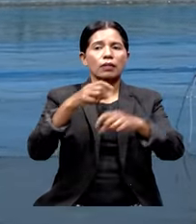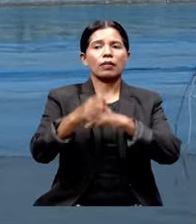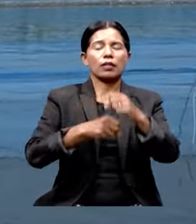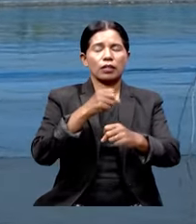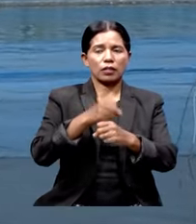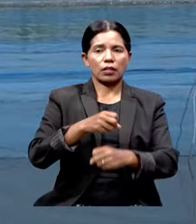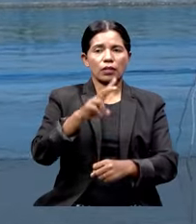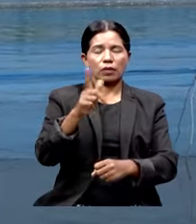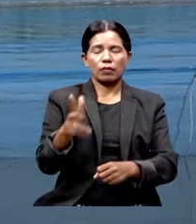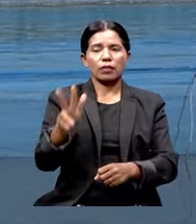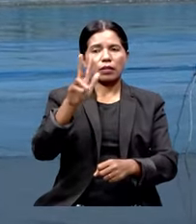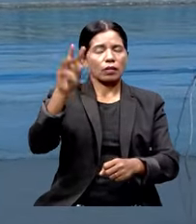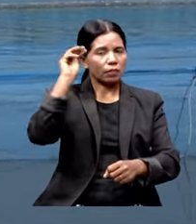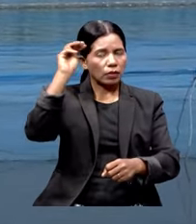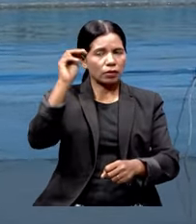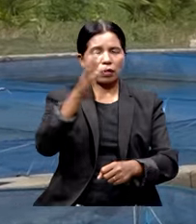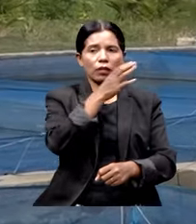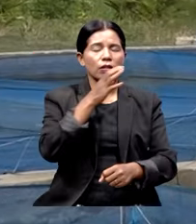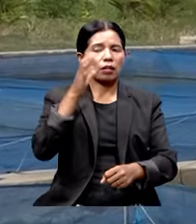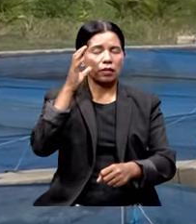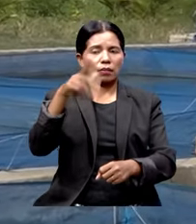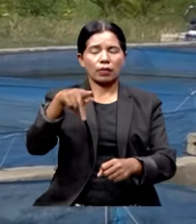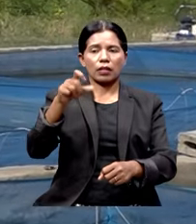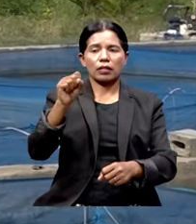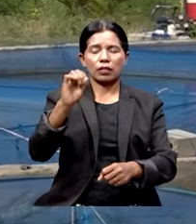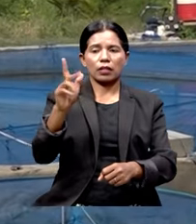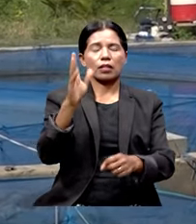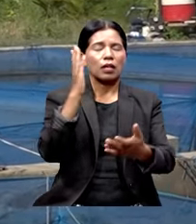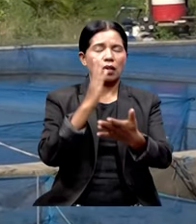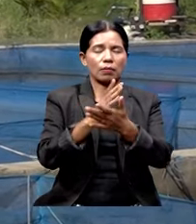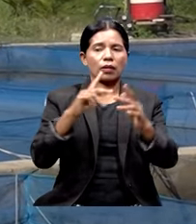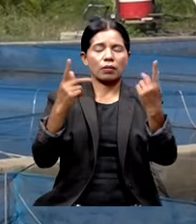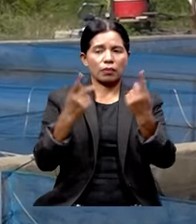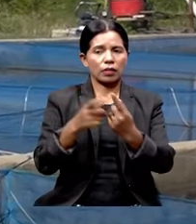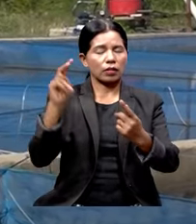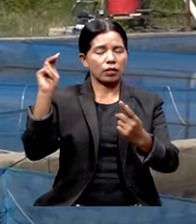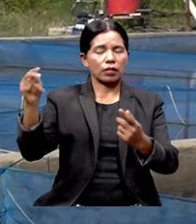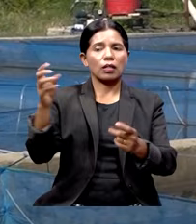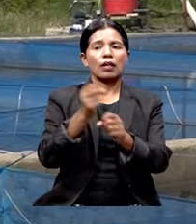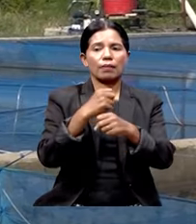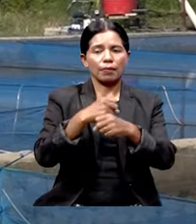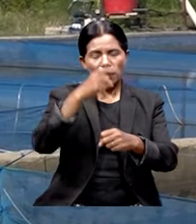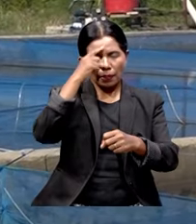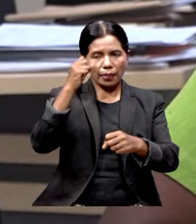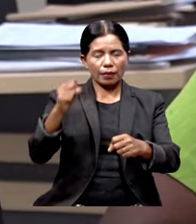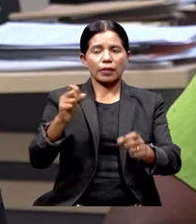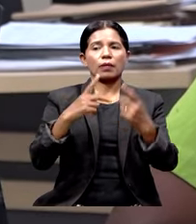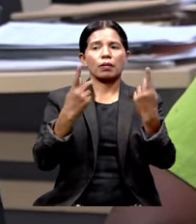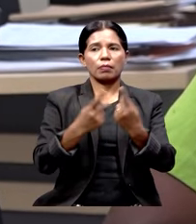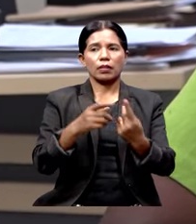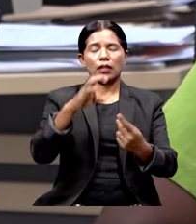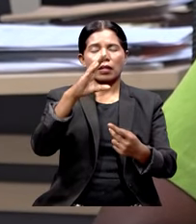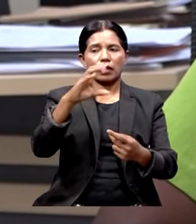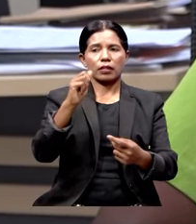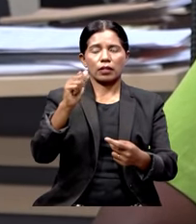ruro no resintolo Ministerio Agricultura Pecuaria no Pesca ha para companhia refere ni investimento. Tambane na imba companhia que savar